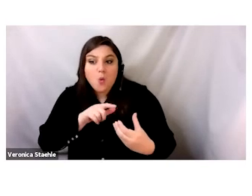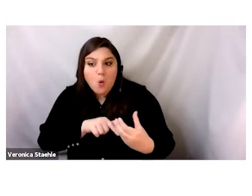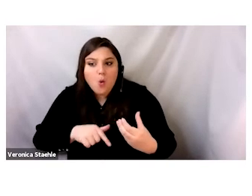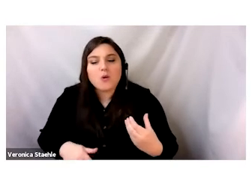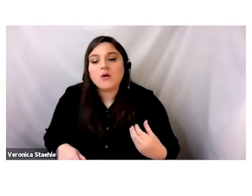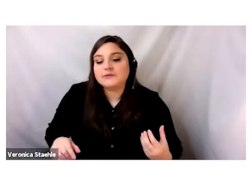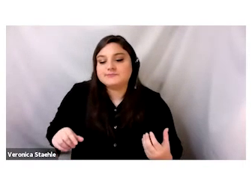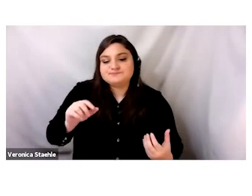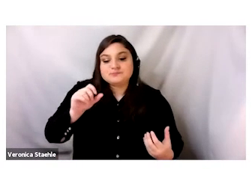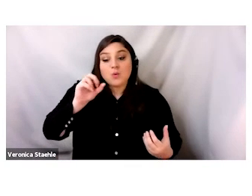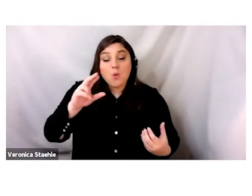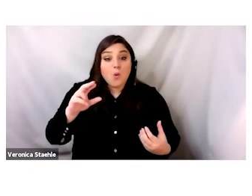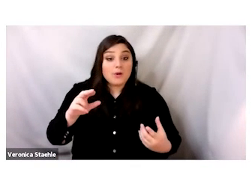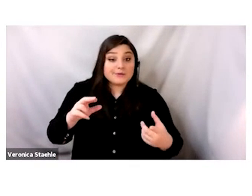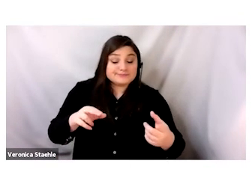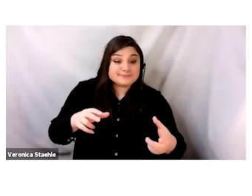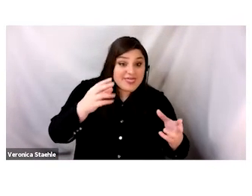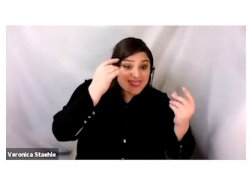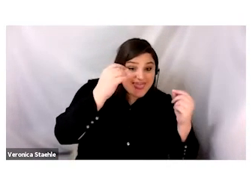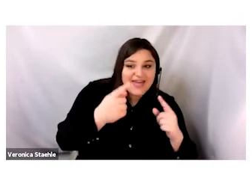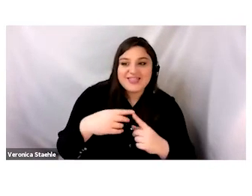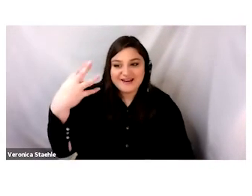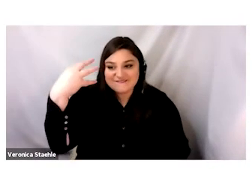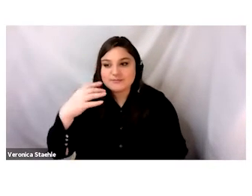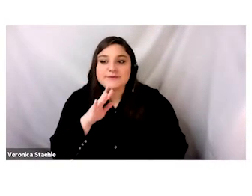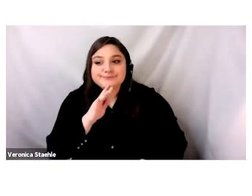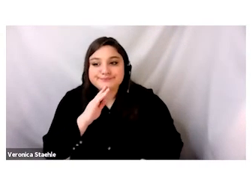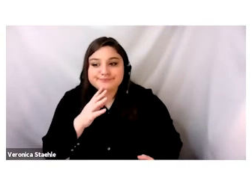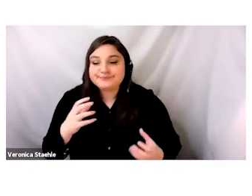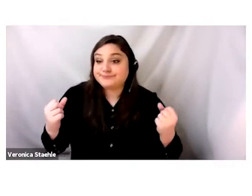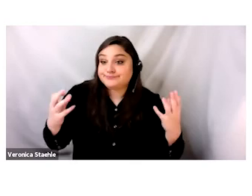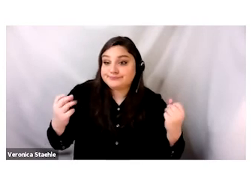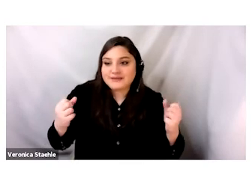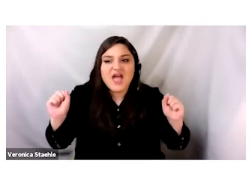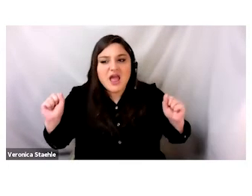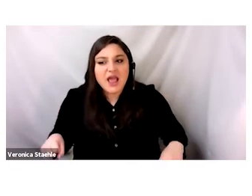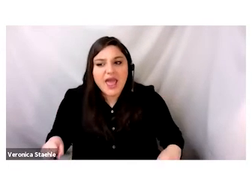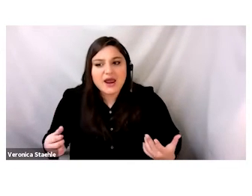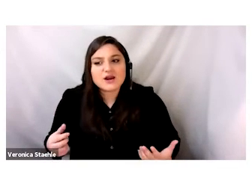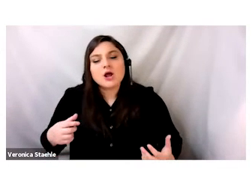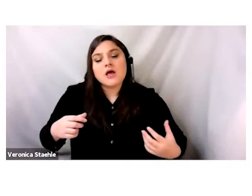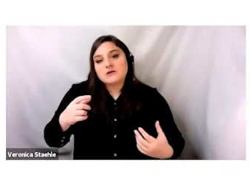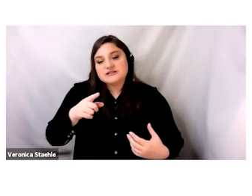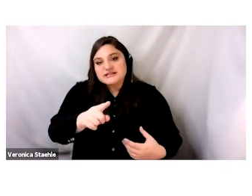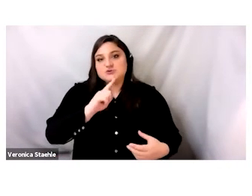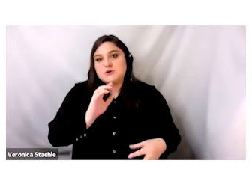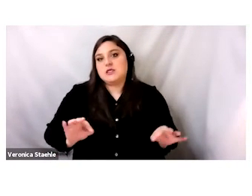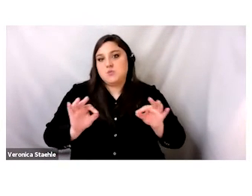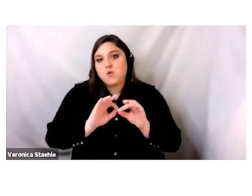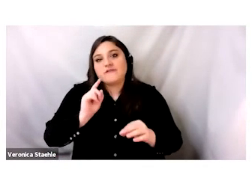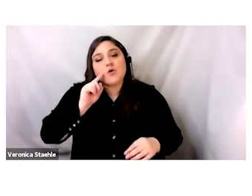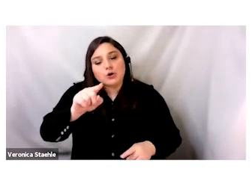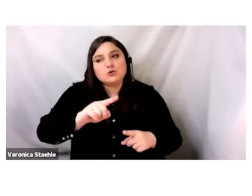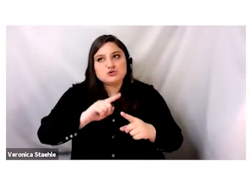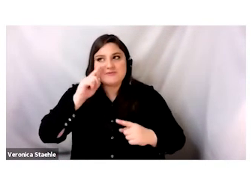does not just have to be written word. I want to name that, but really think about how are you centering equity in your design